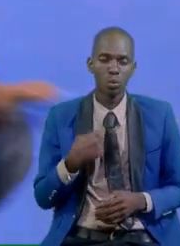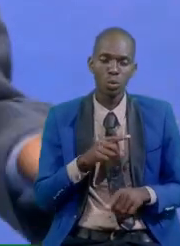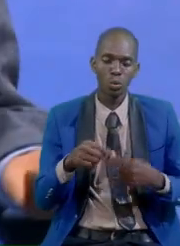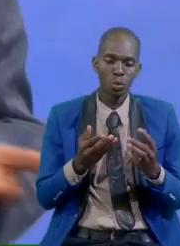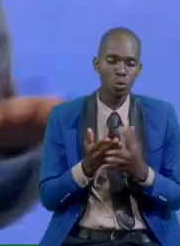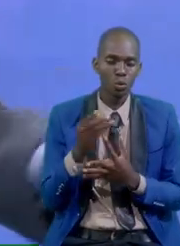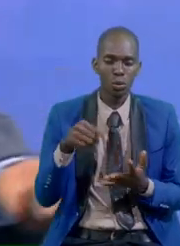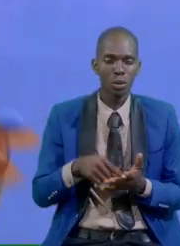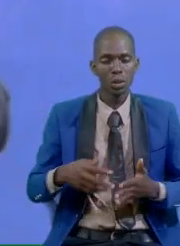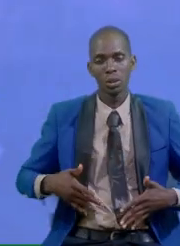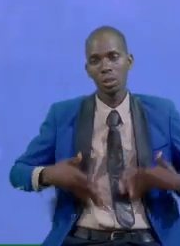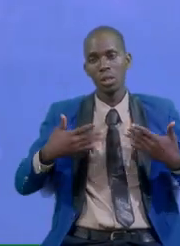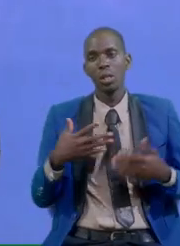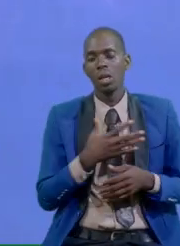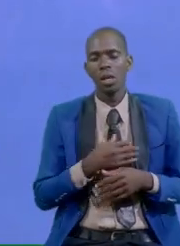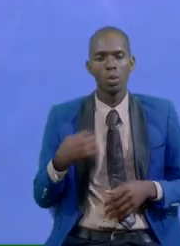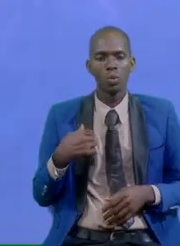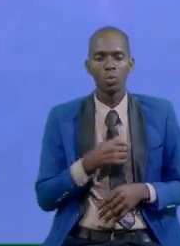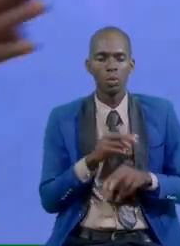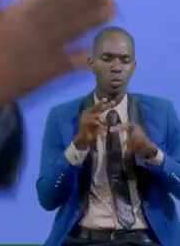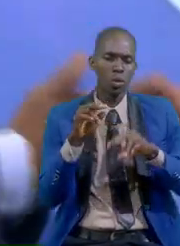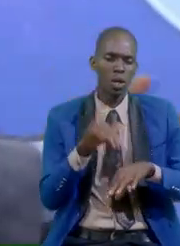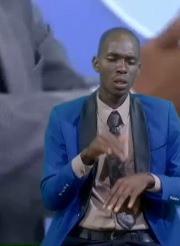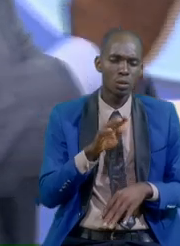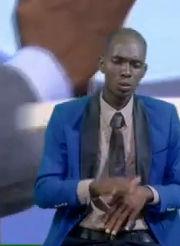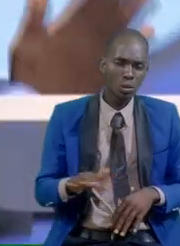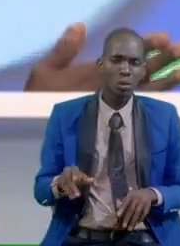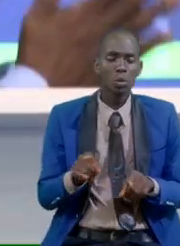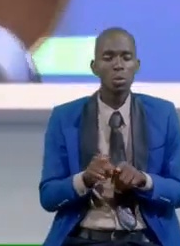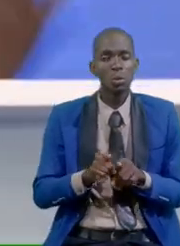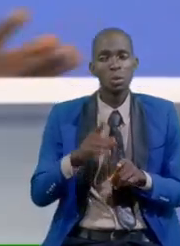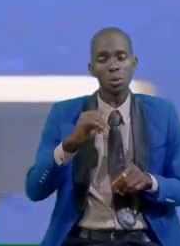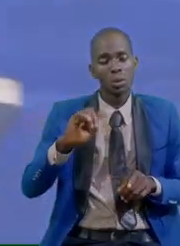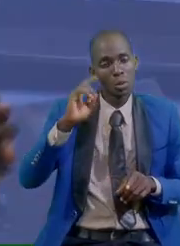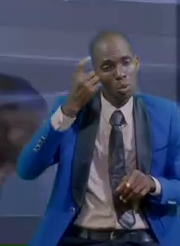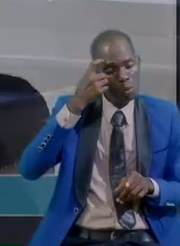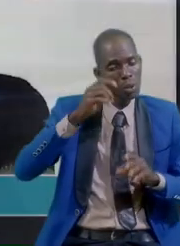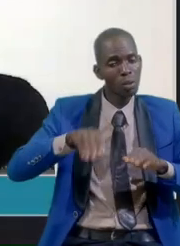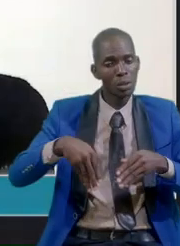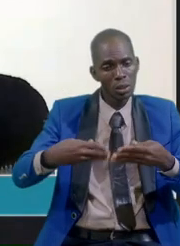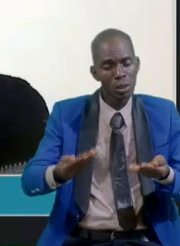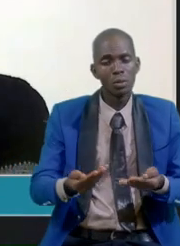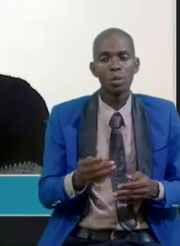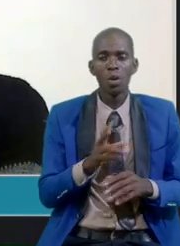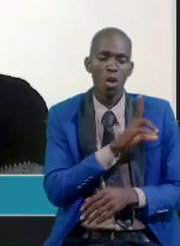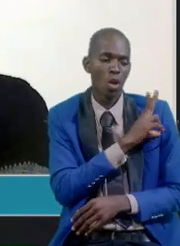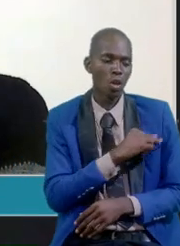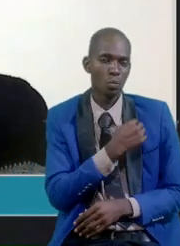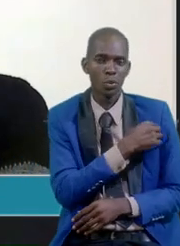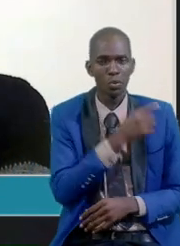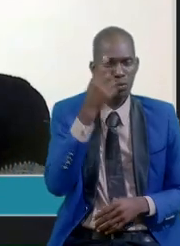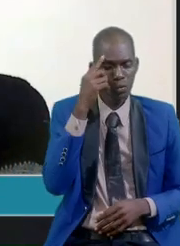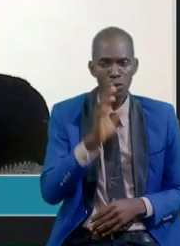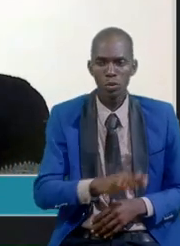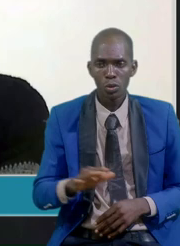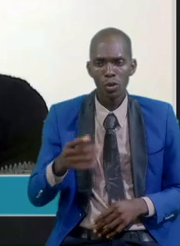know, children, even the government provides hospital for children. Why? From infancy,